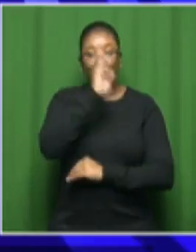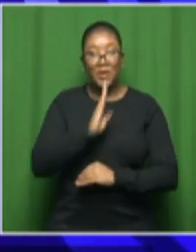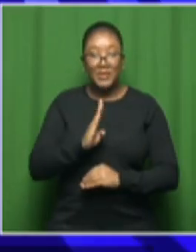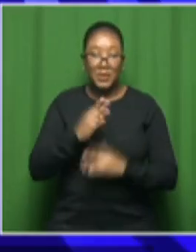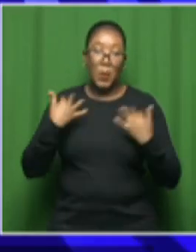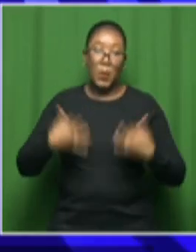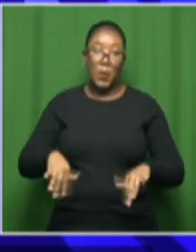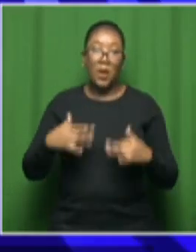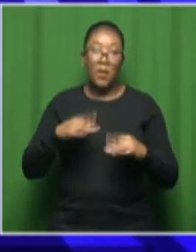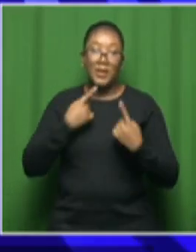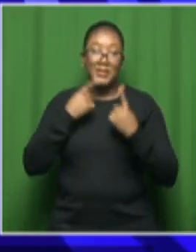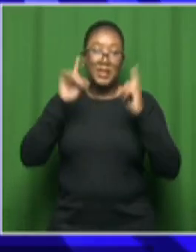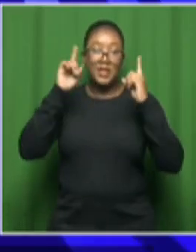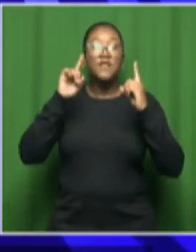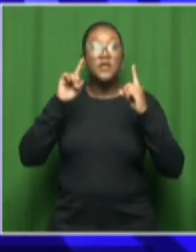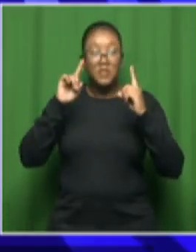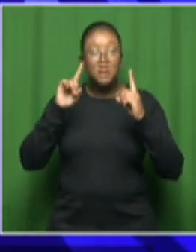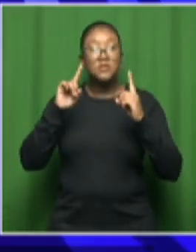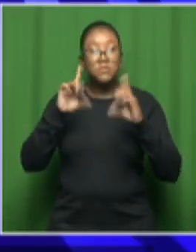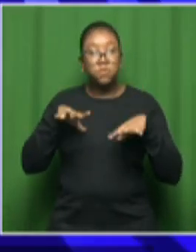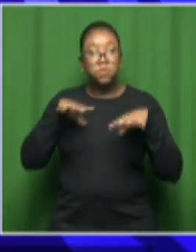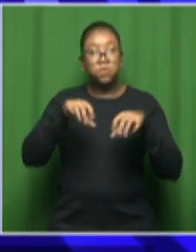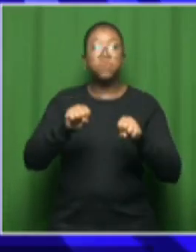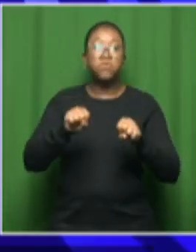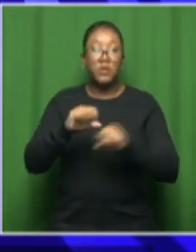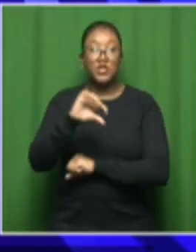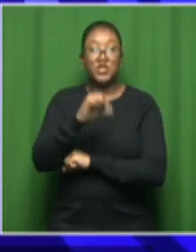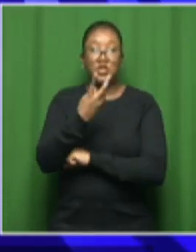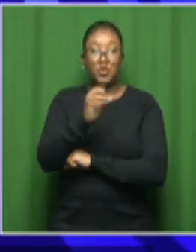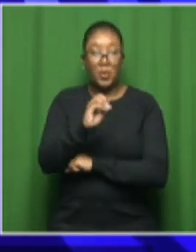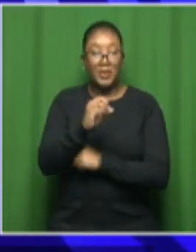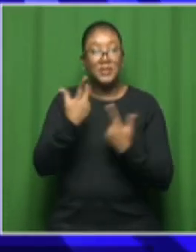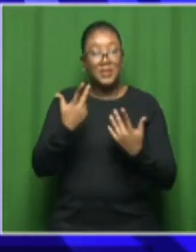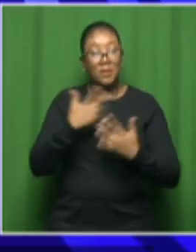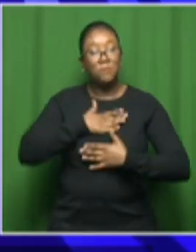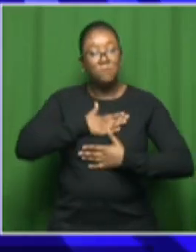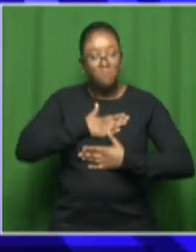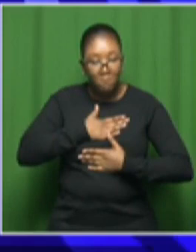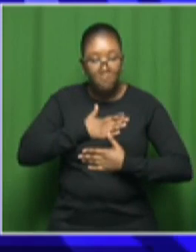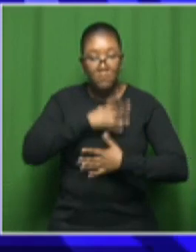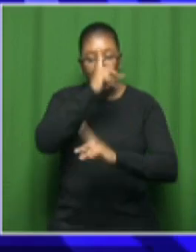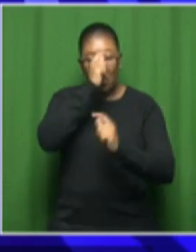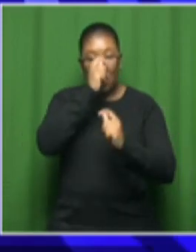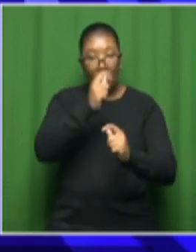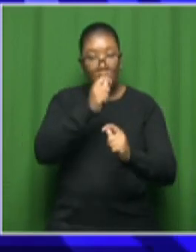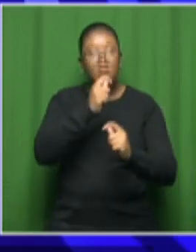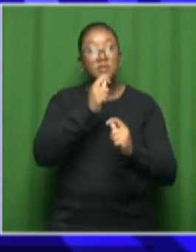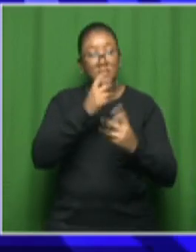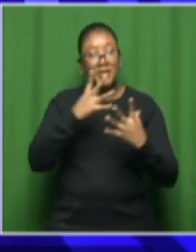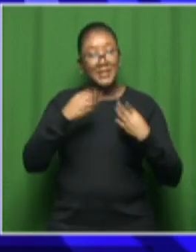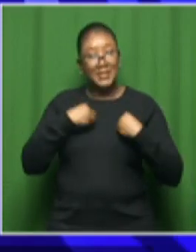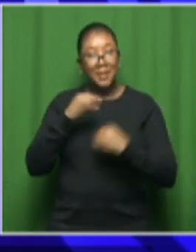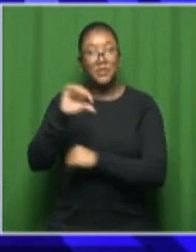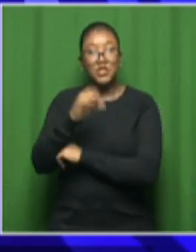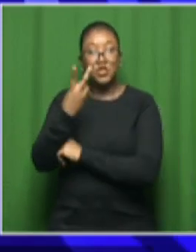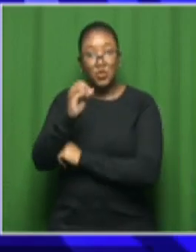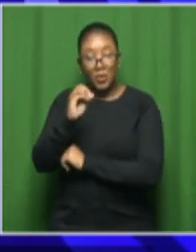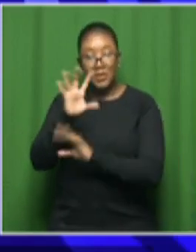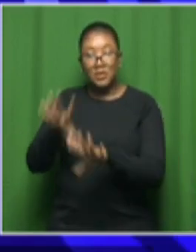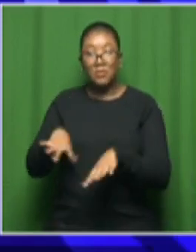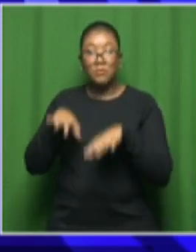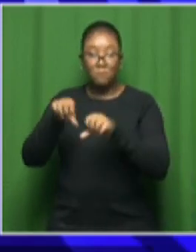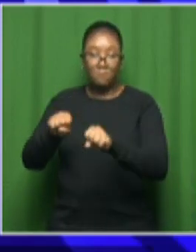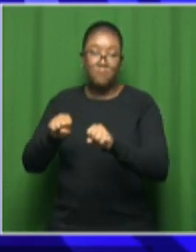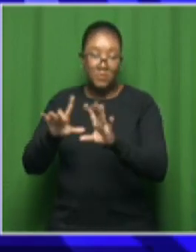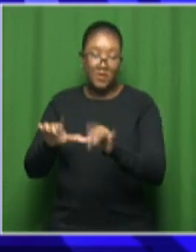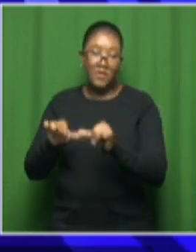successful presidency of the G20 and described the honor it was for him to accept responsibility for leading the group into 2025. He